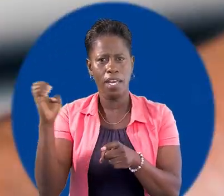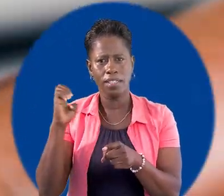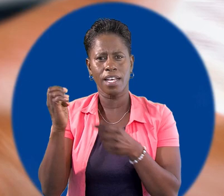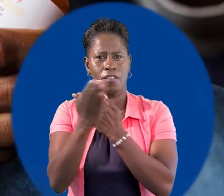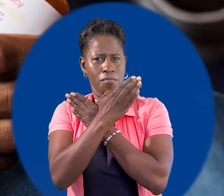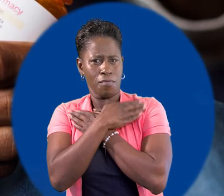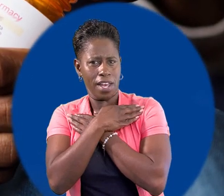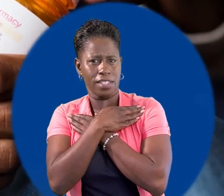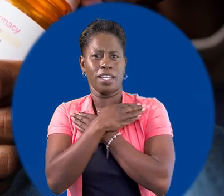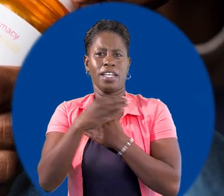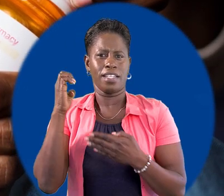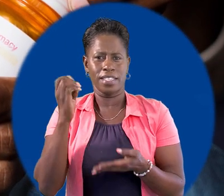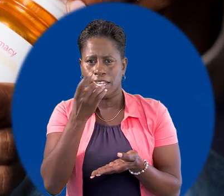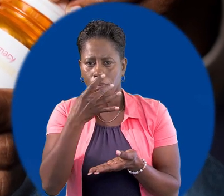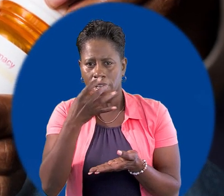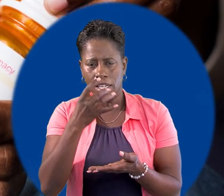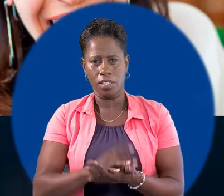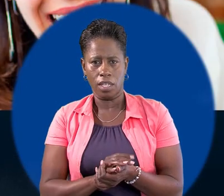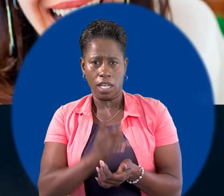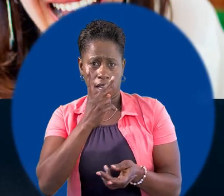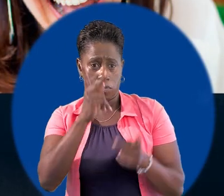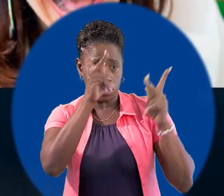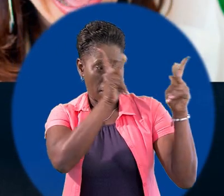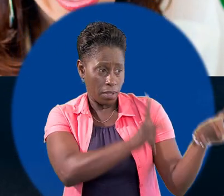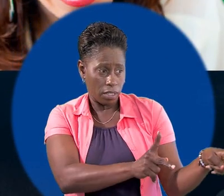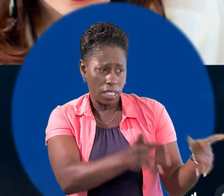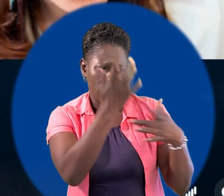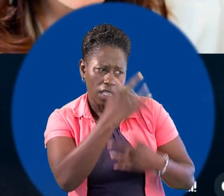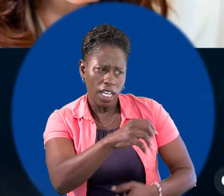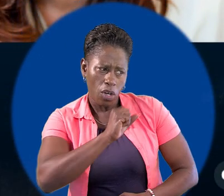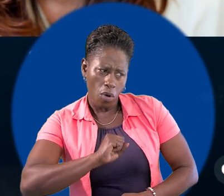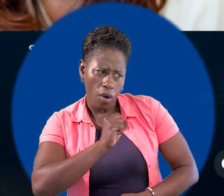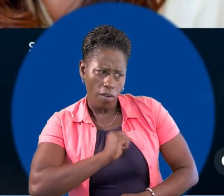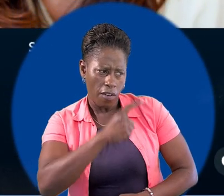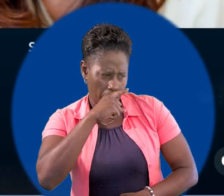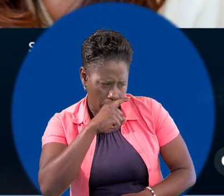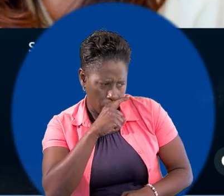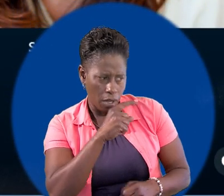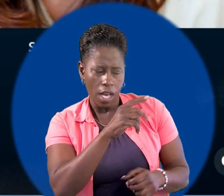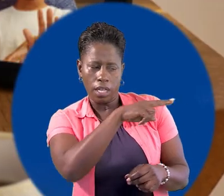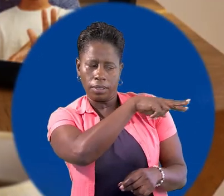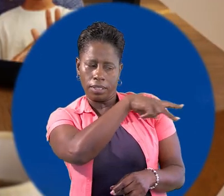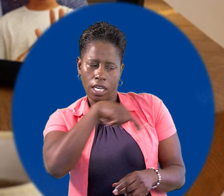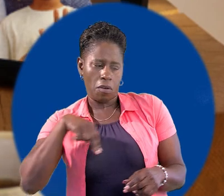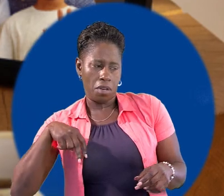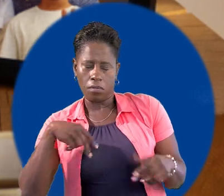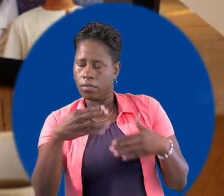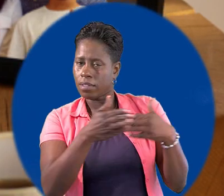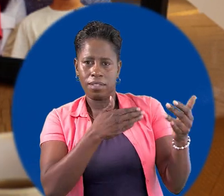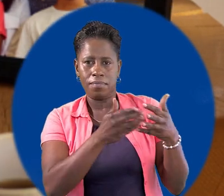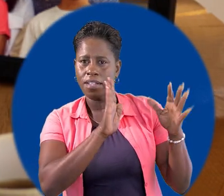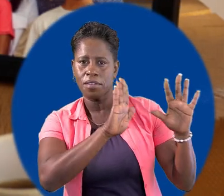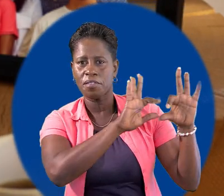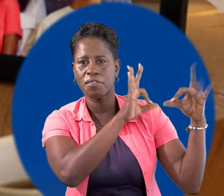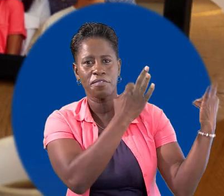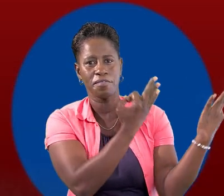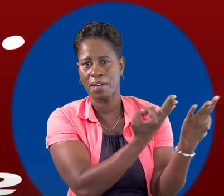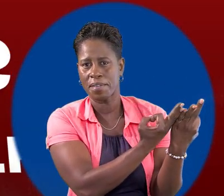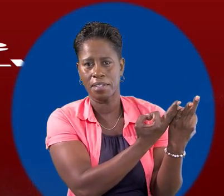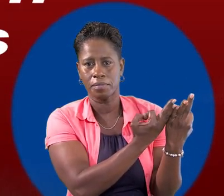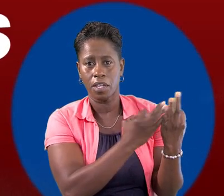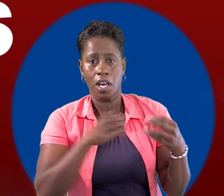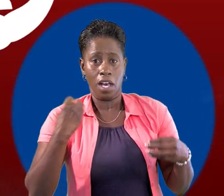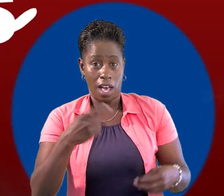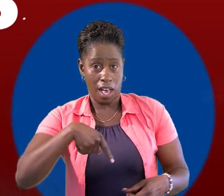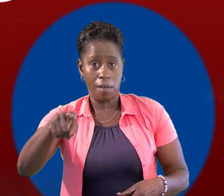and take your medication as prescribed. Limit being around people who have flu symptoms, even close family members.